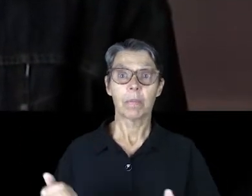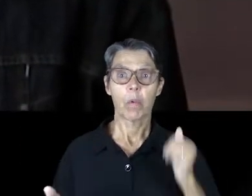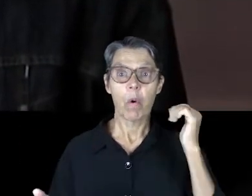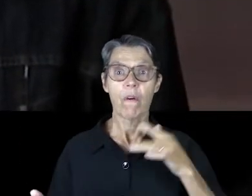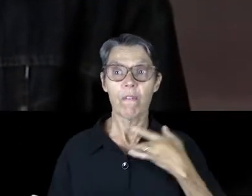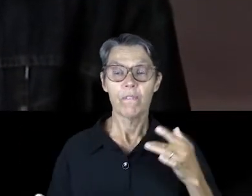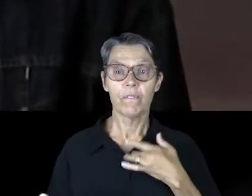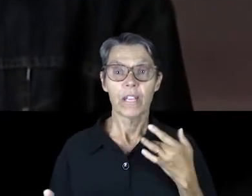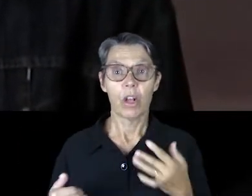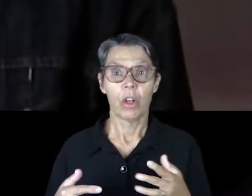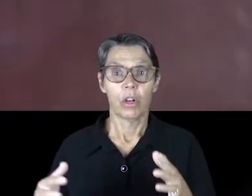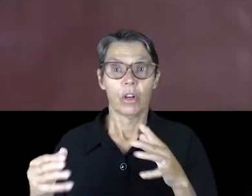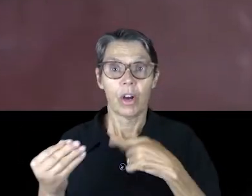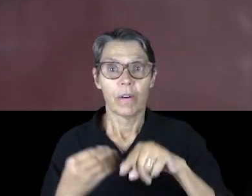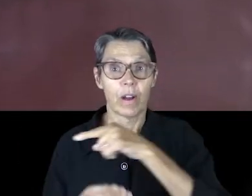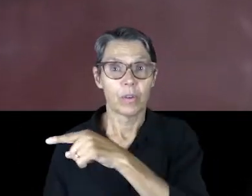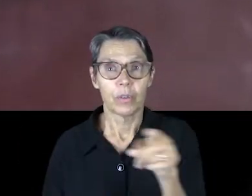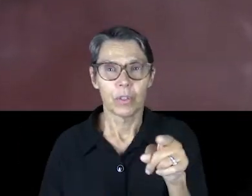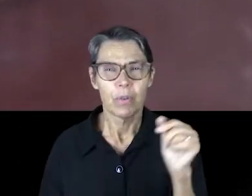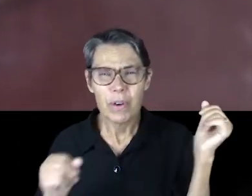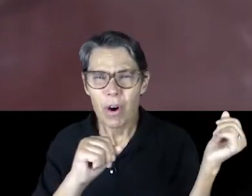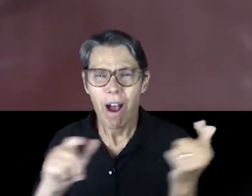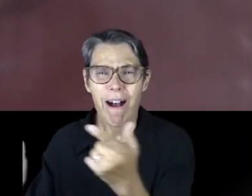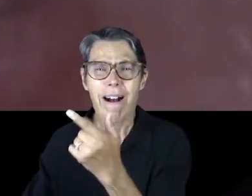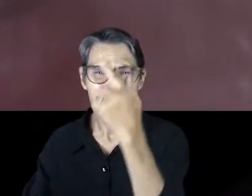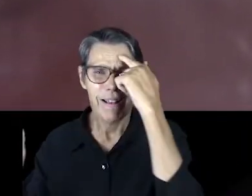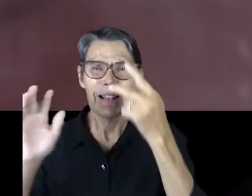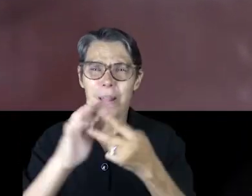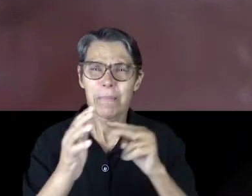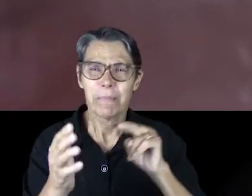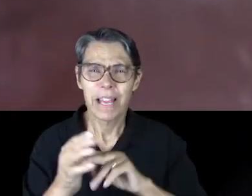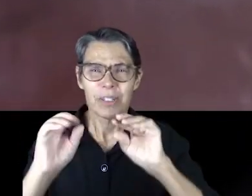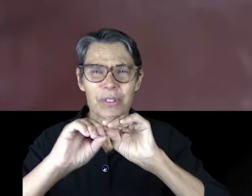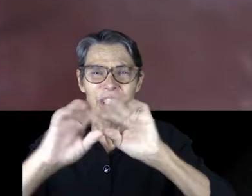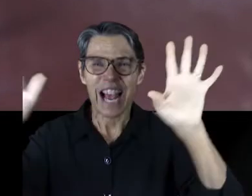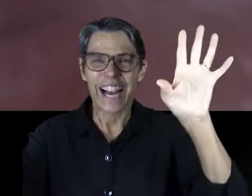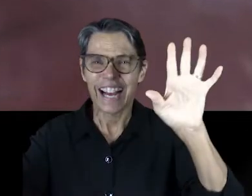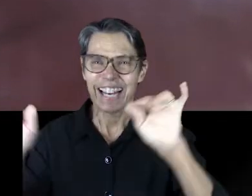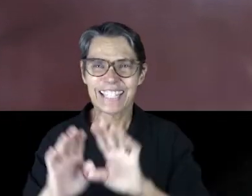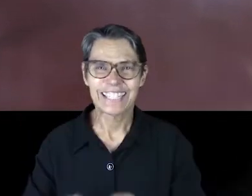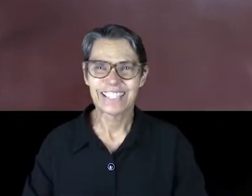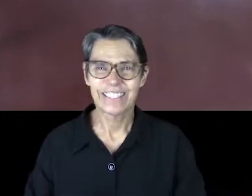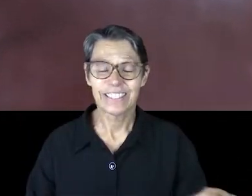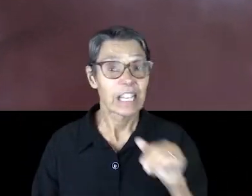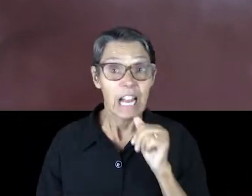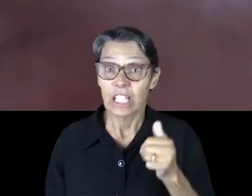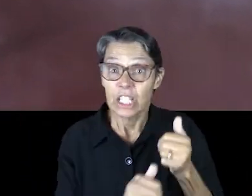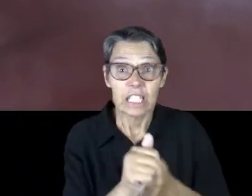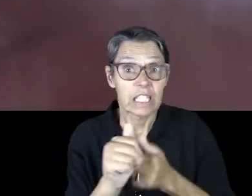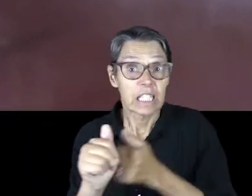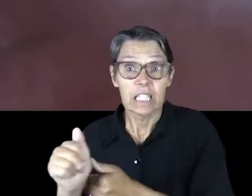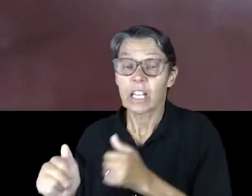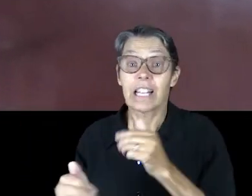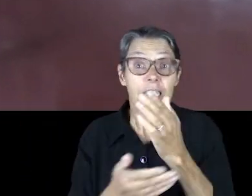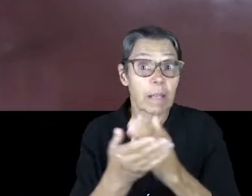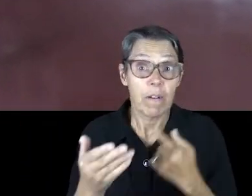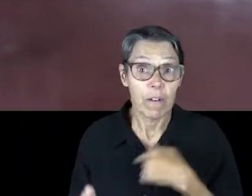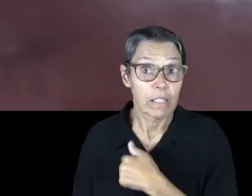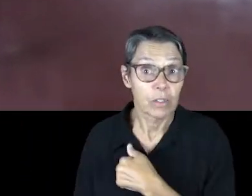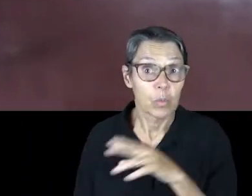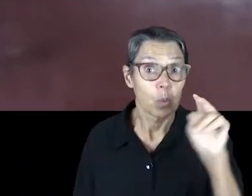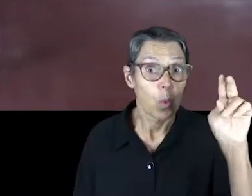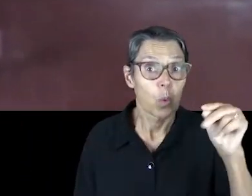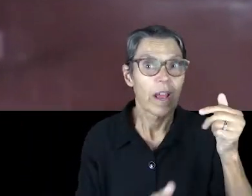feel insecure around you. We were all meant to shine as children do. It's not just in some of us, it's in